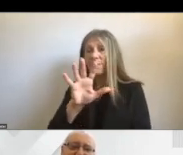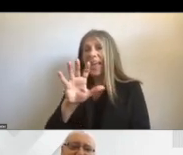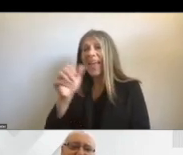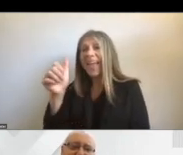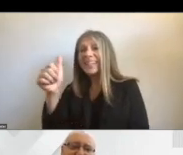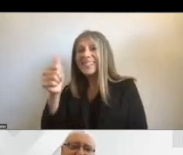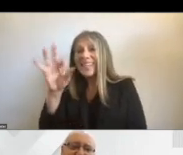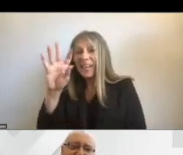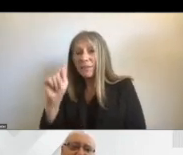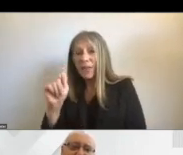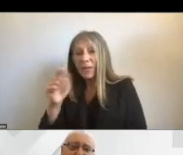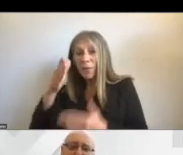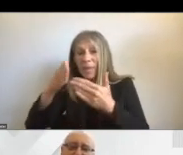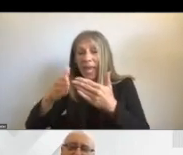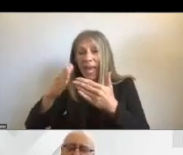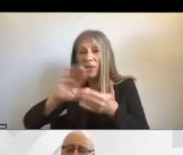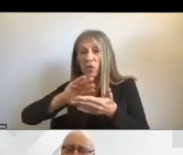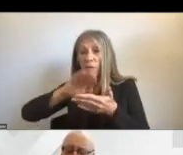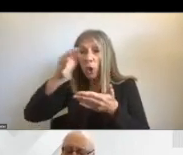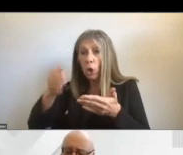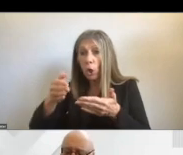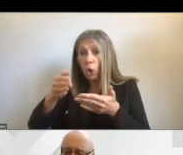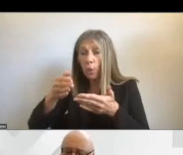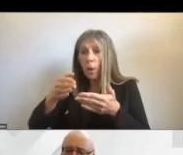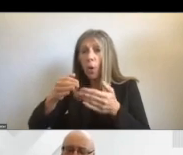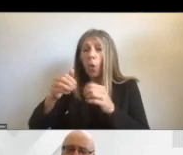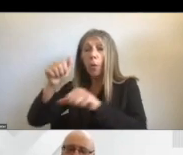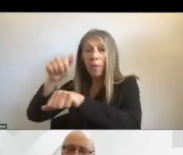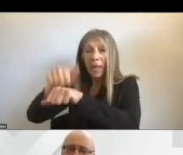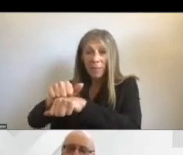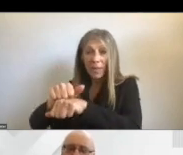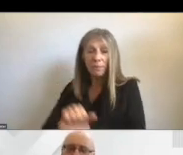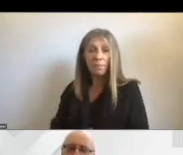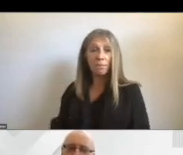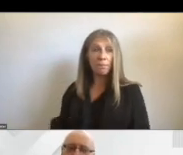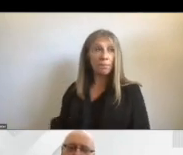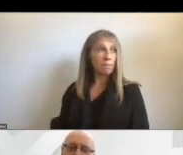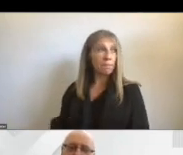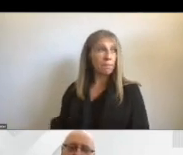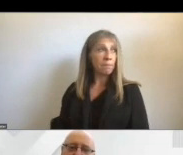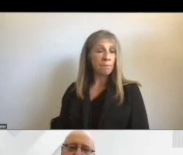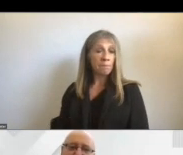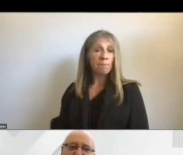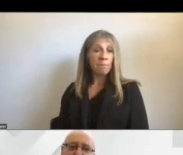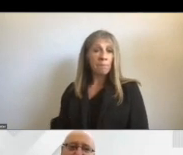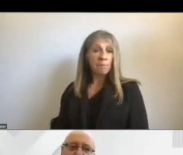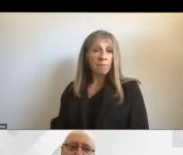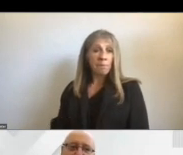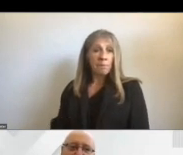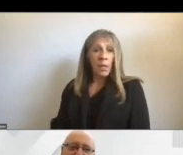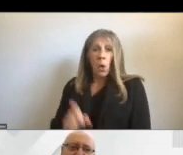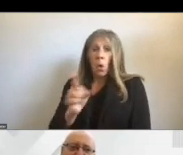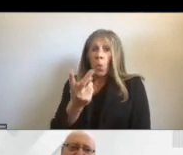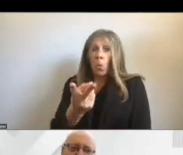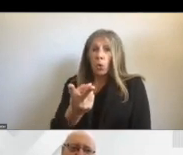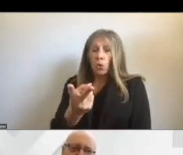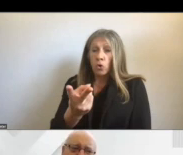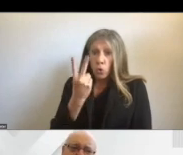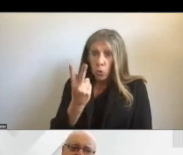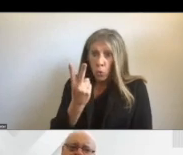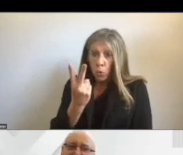intended. So basically that means that you have to provide some sort of edge detection, either a landscaping surface or